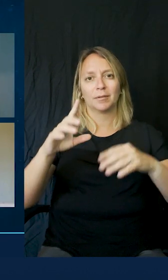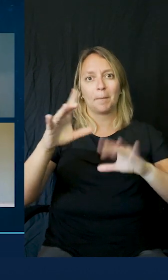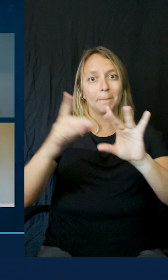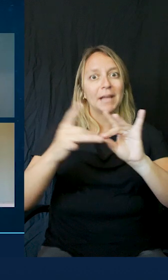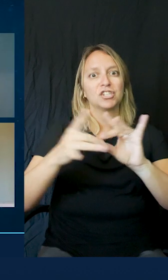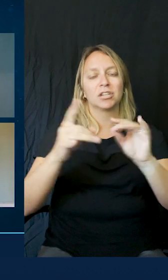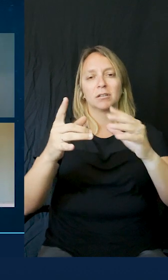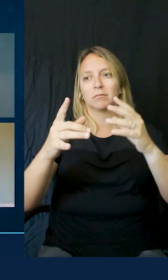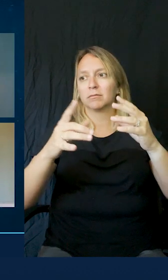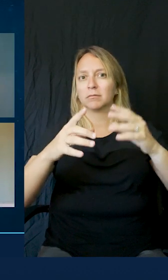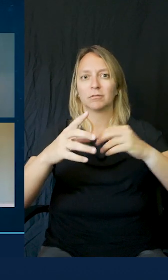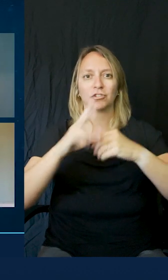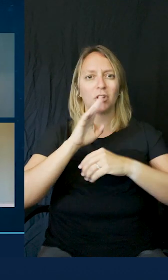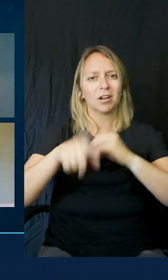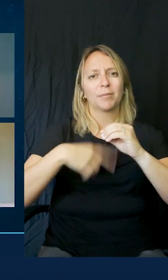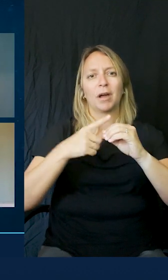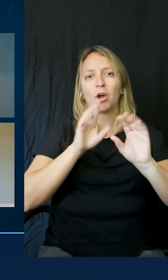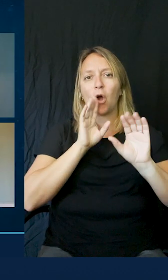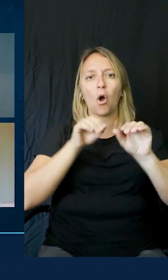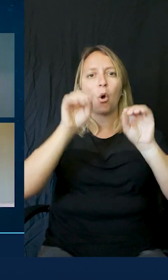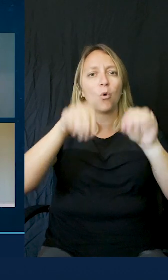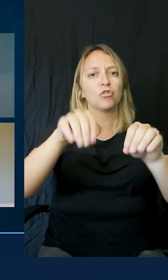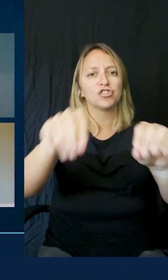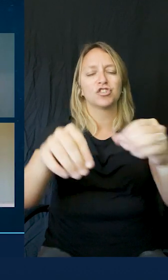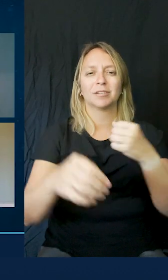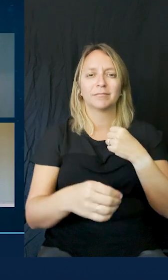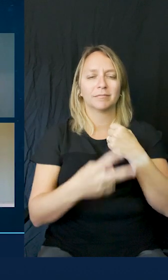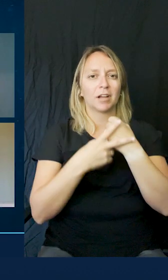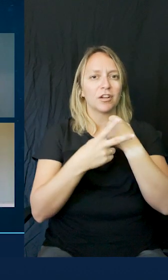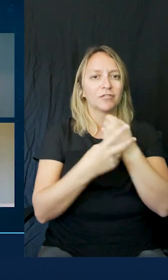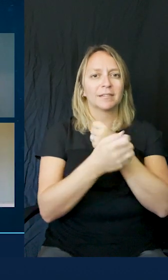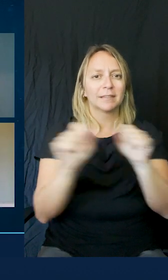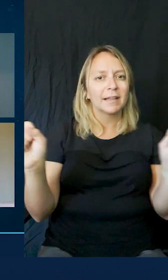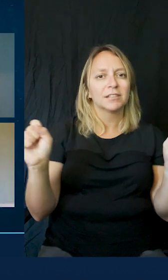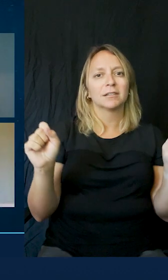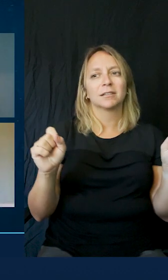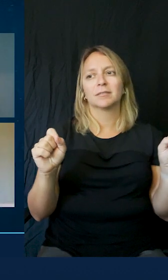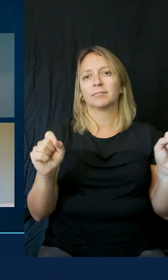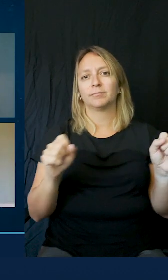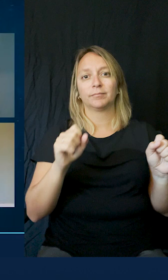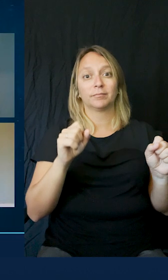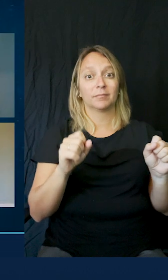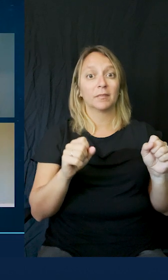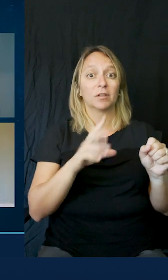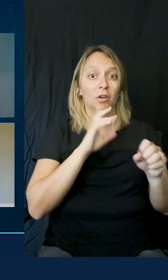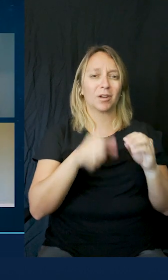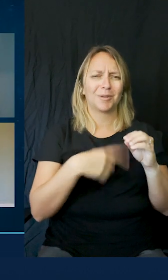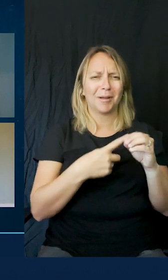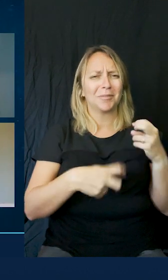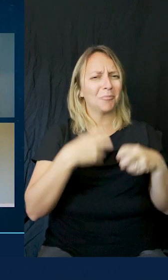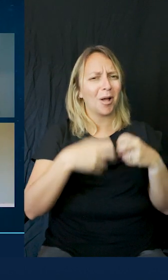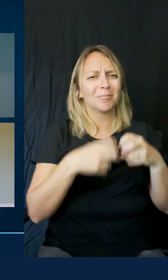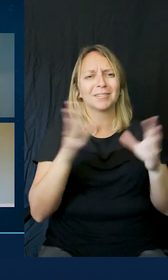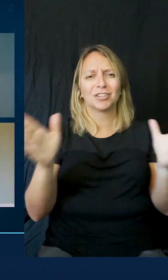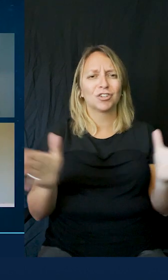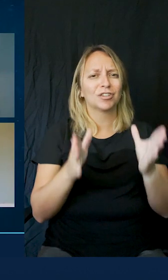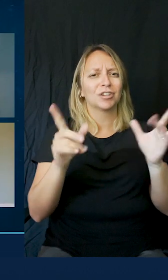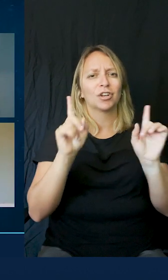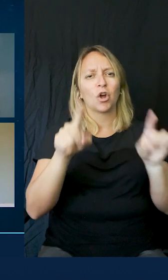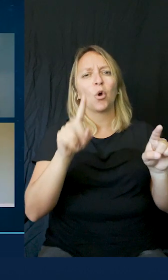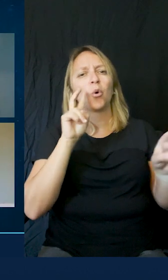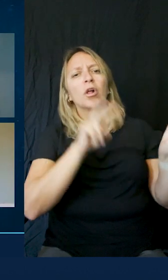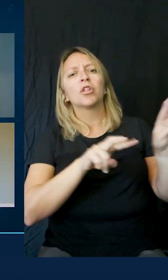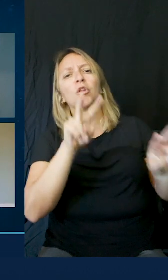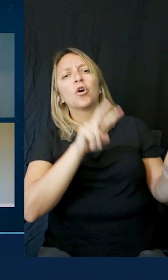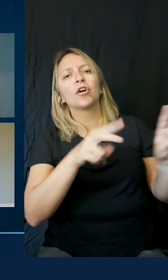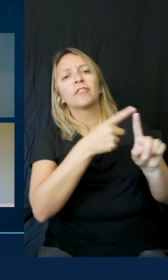ocean conservation in general, and just get more people talking about their problems, but also encouraging them to go out and look for them from shore or